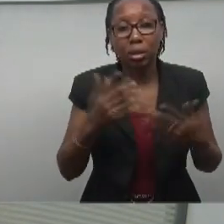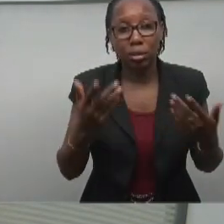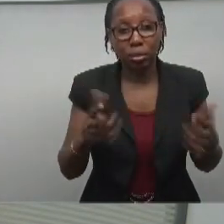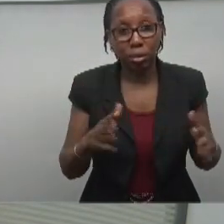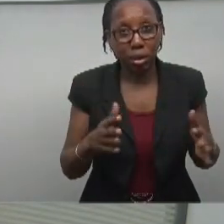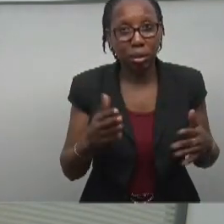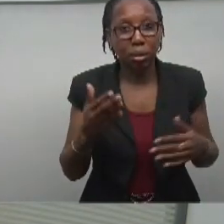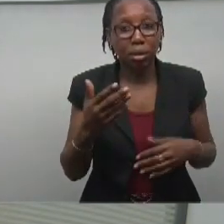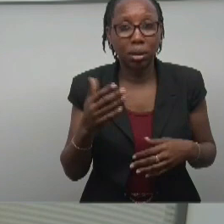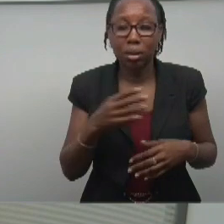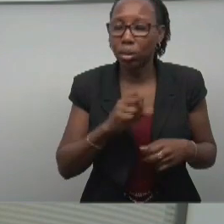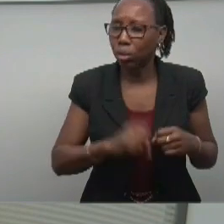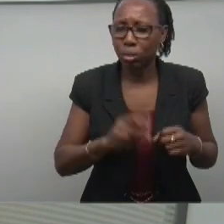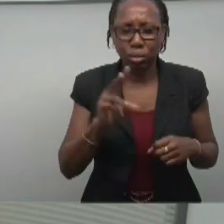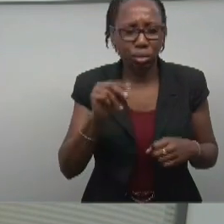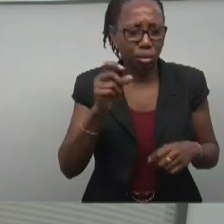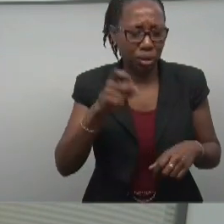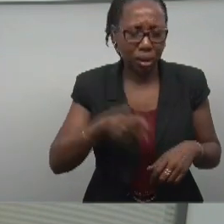And therefore, there is no need